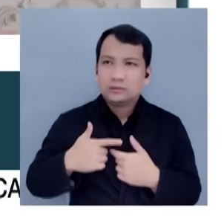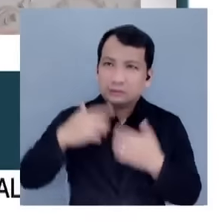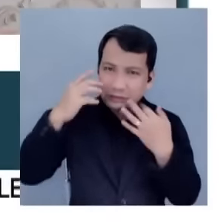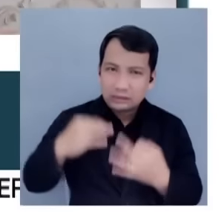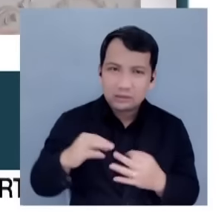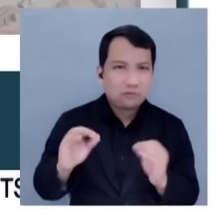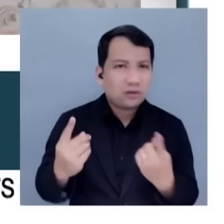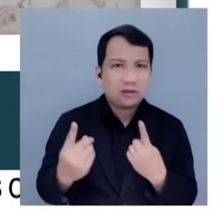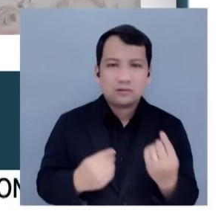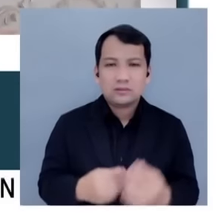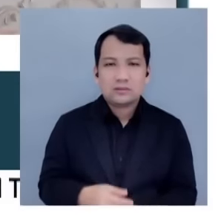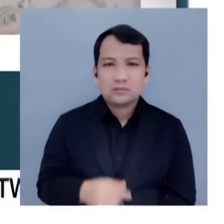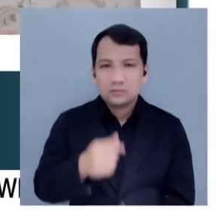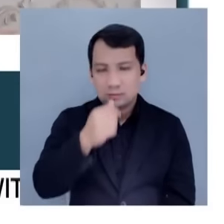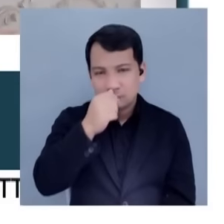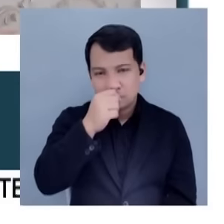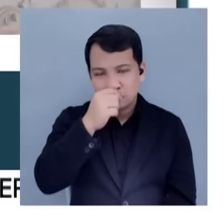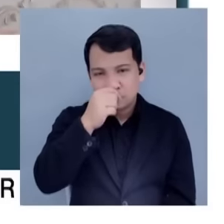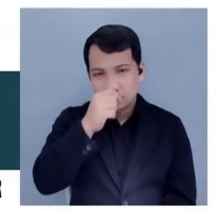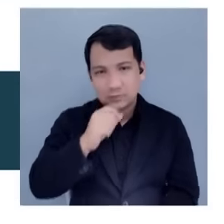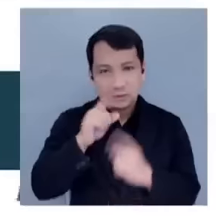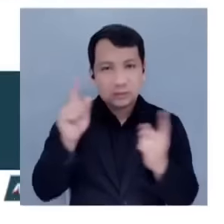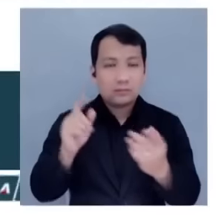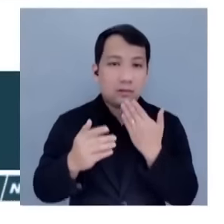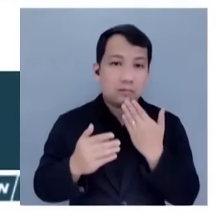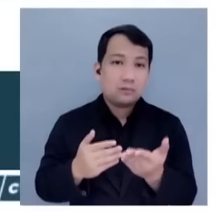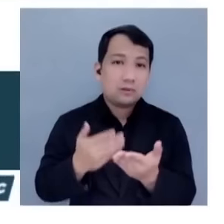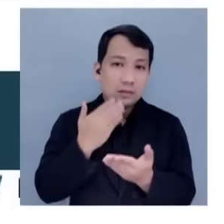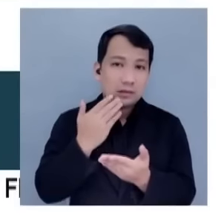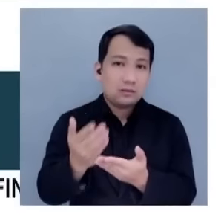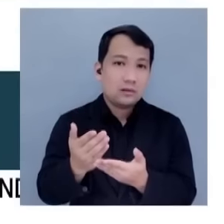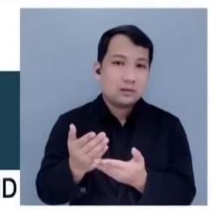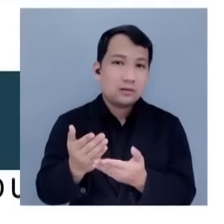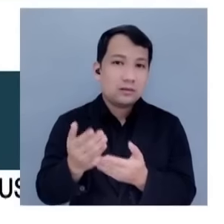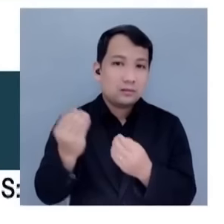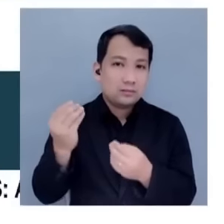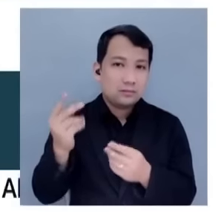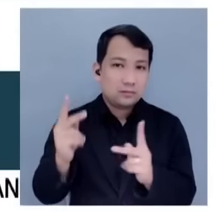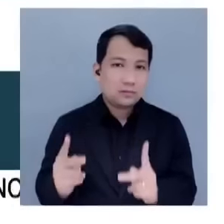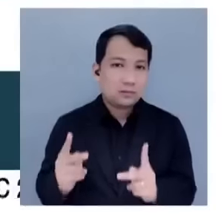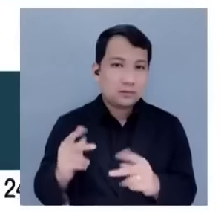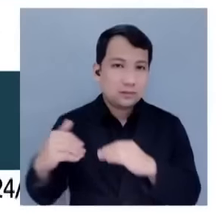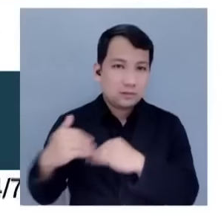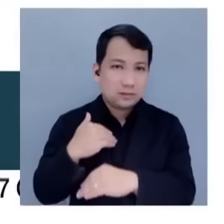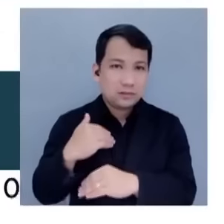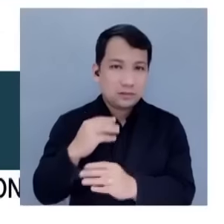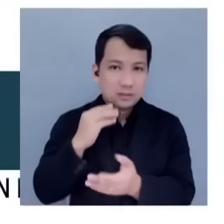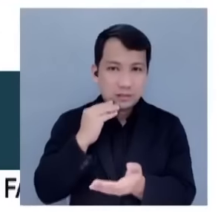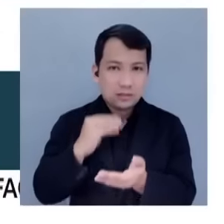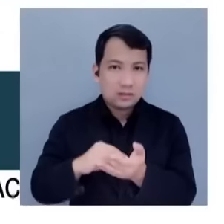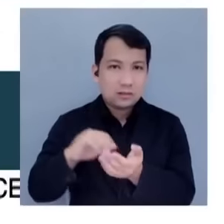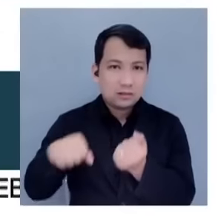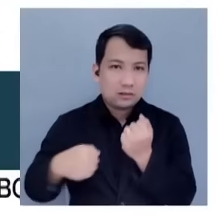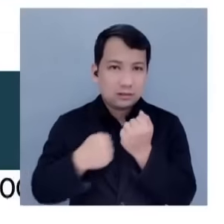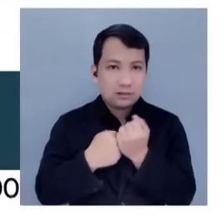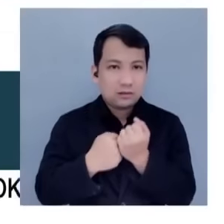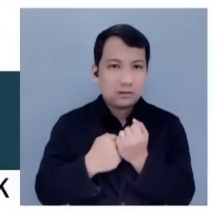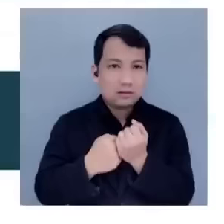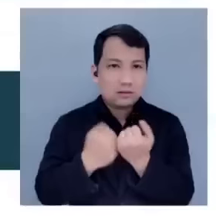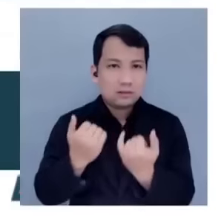And I'm thankful that when a lot of people have sent me messages of support saying it's about